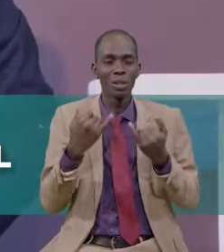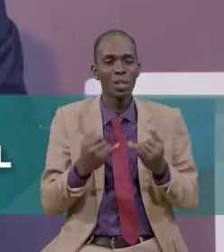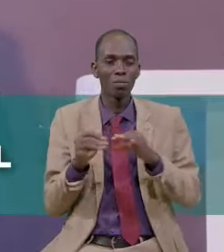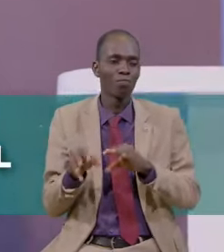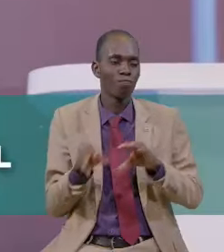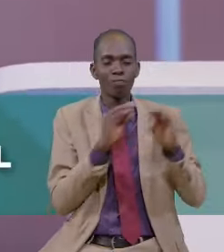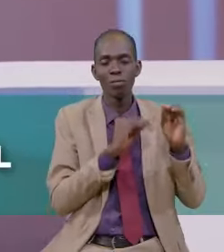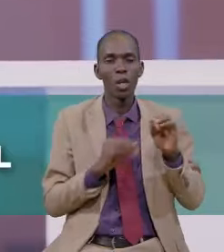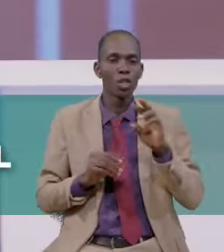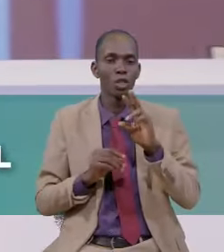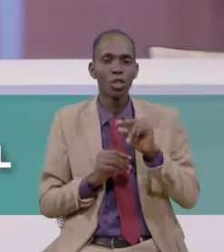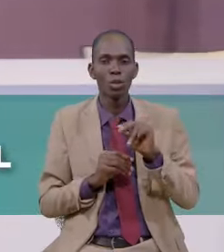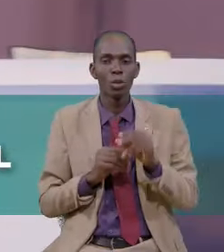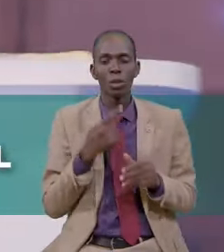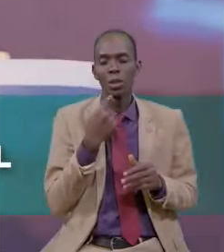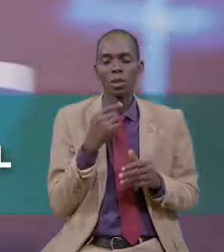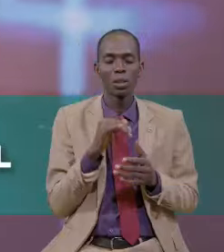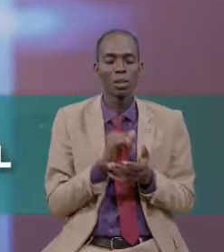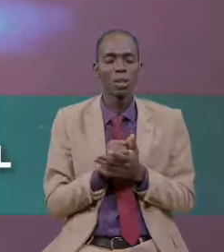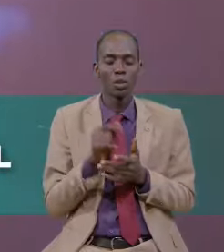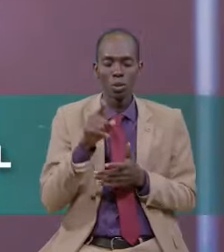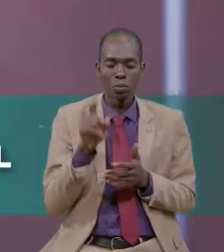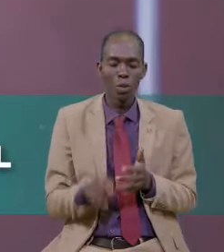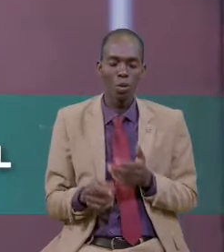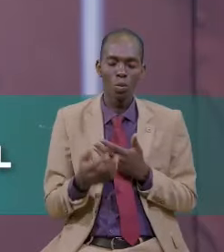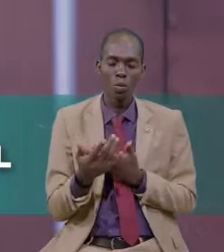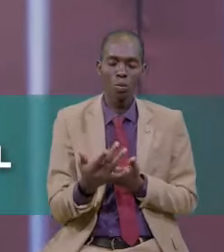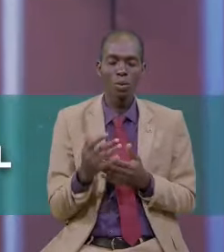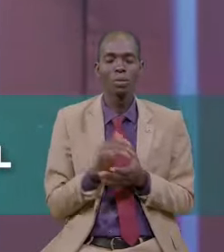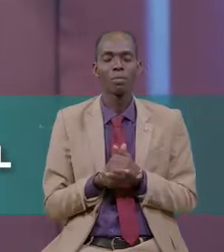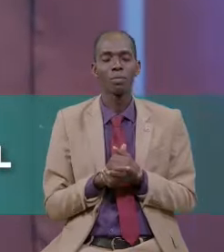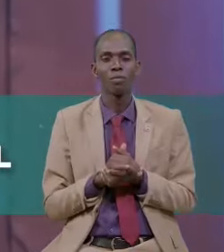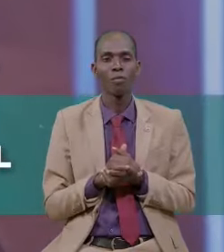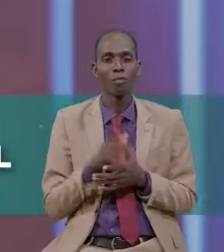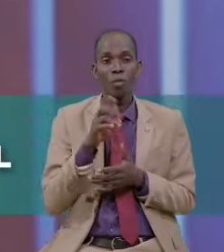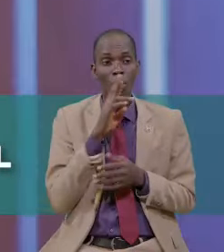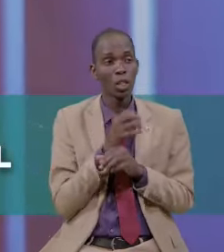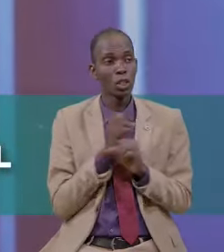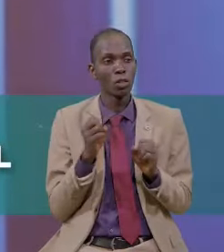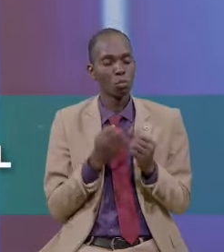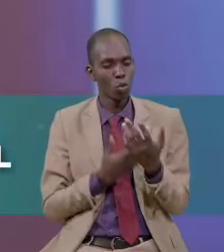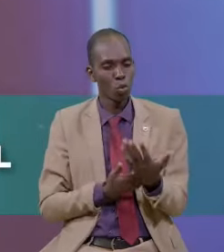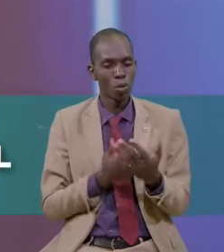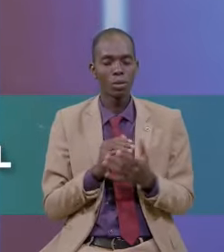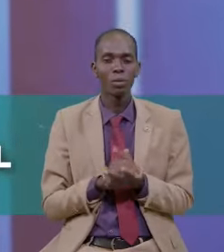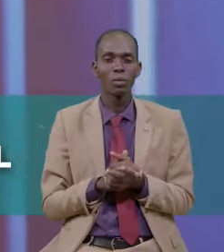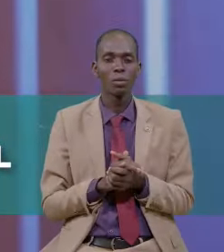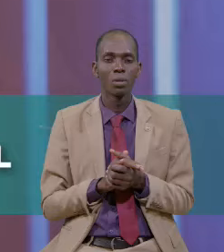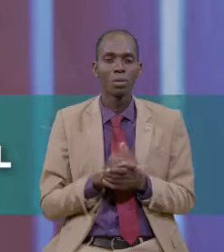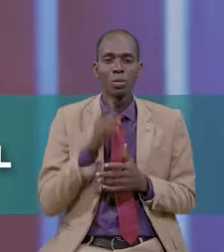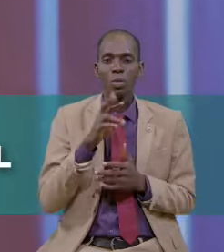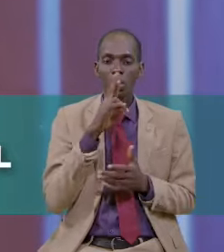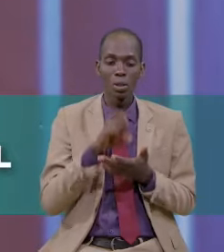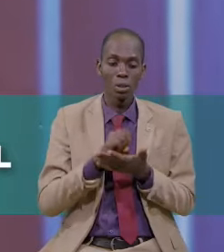say that. He said they should wait. They were saved, wait. They were